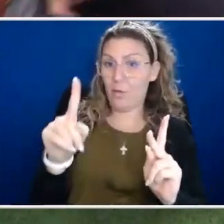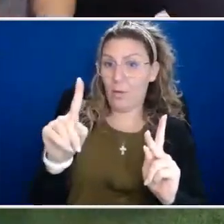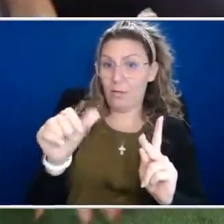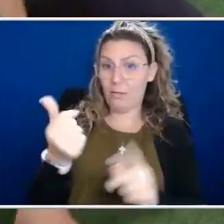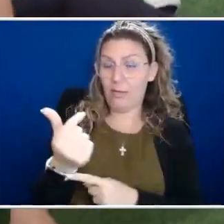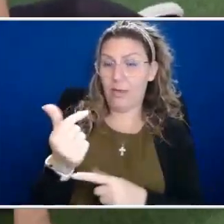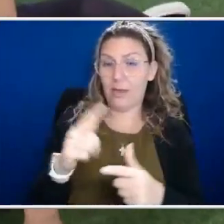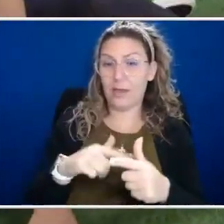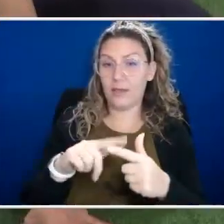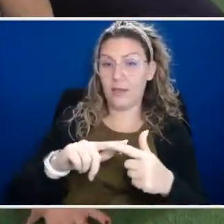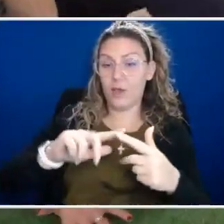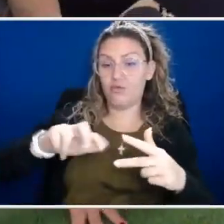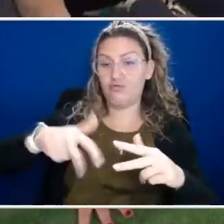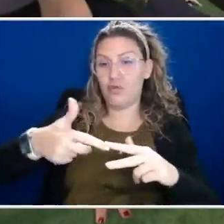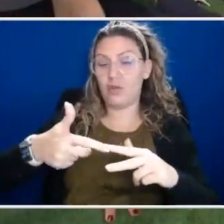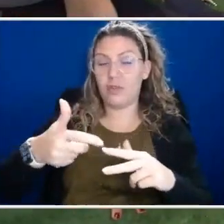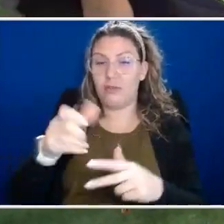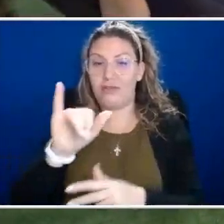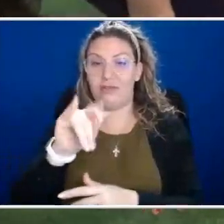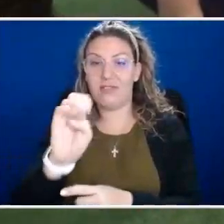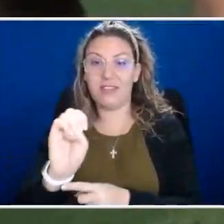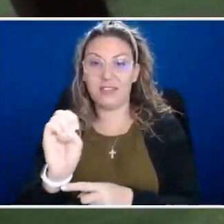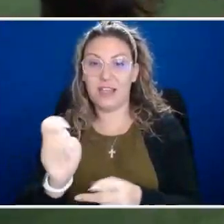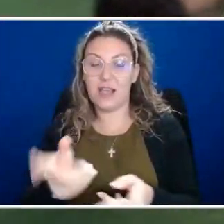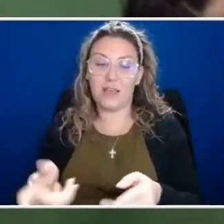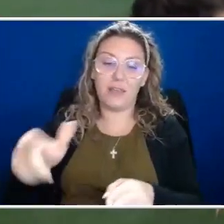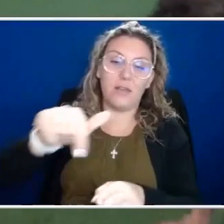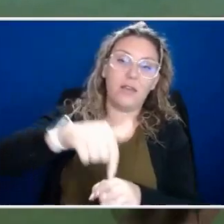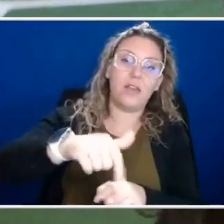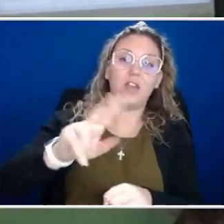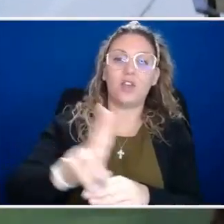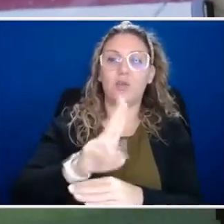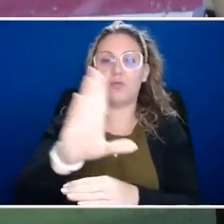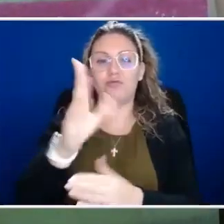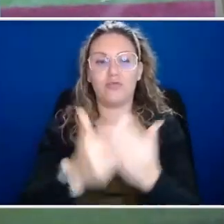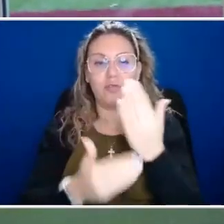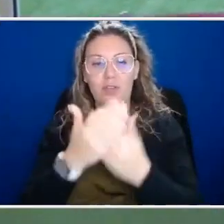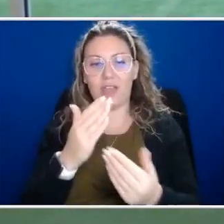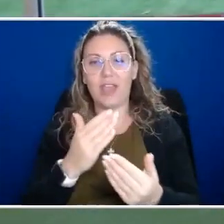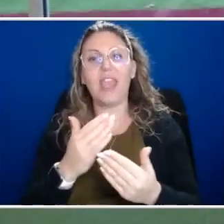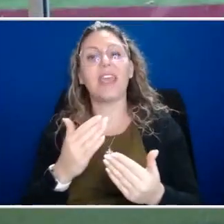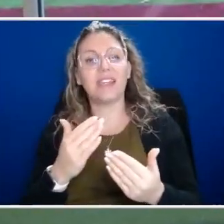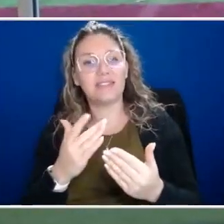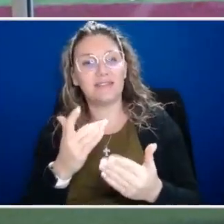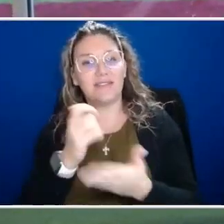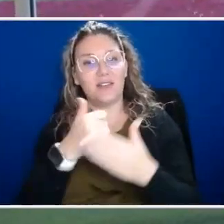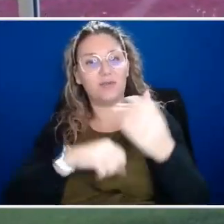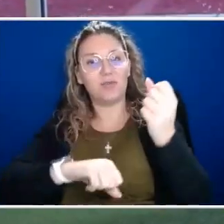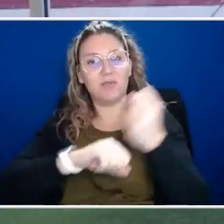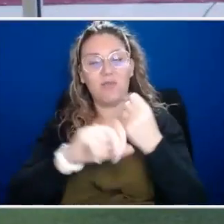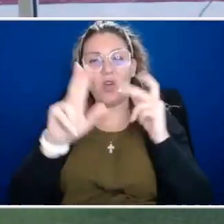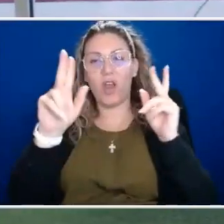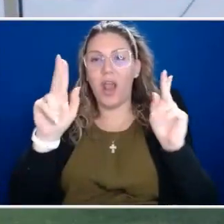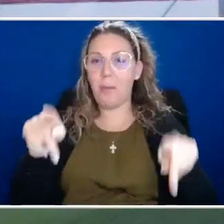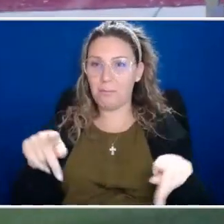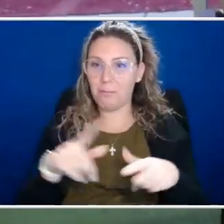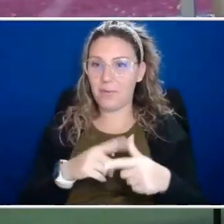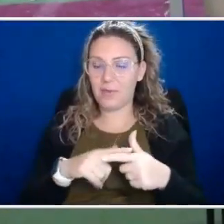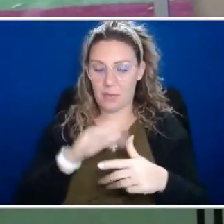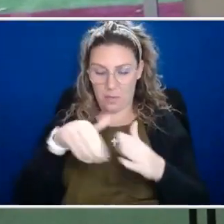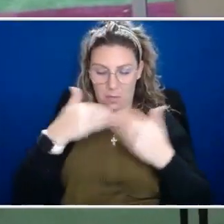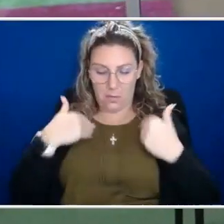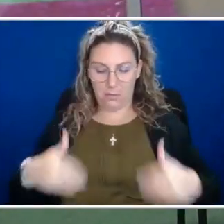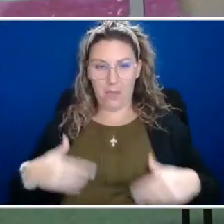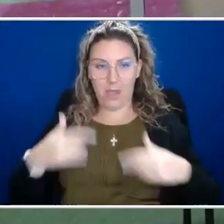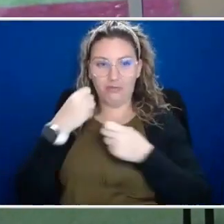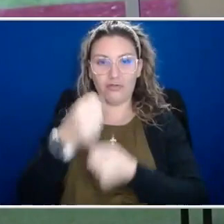side, flipping that leg over, and then that way you can kind of use your hands to help support you up. And that's where that total body strength comes in, because